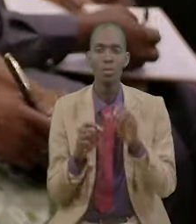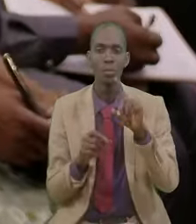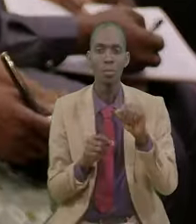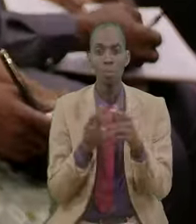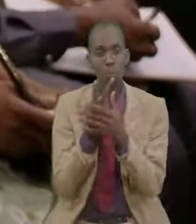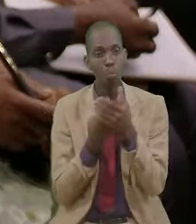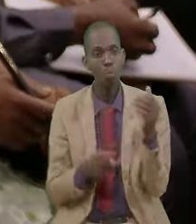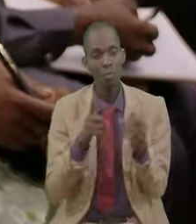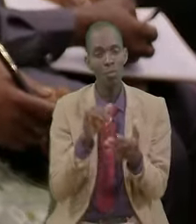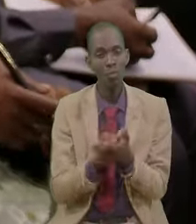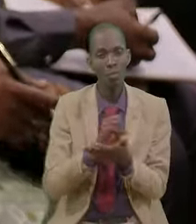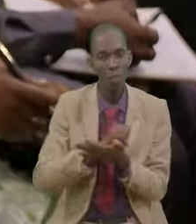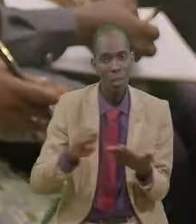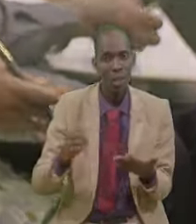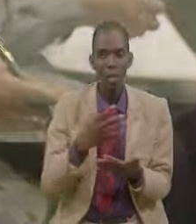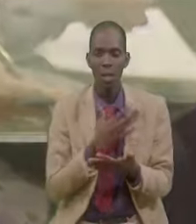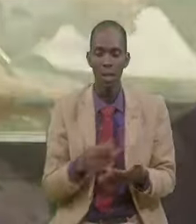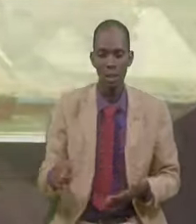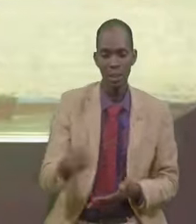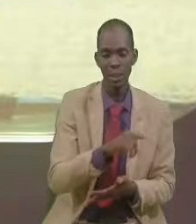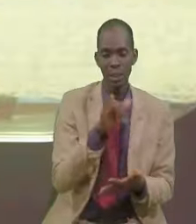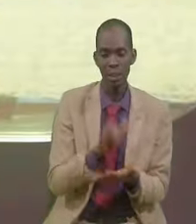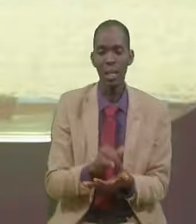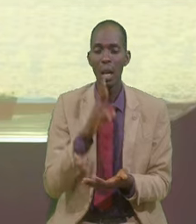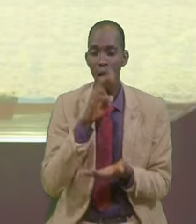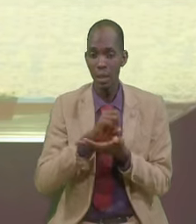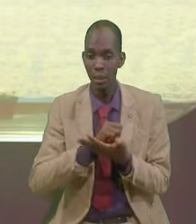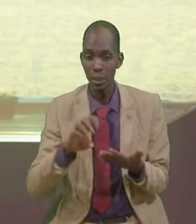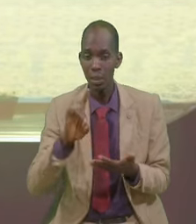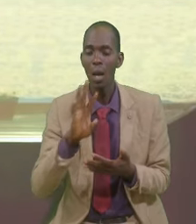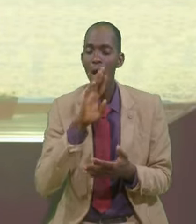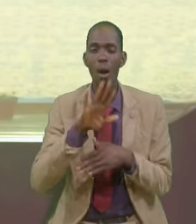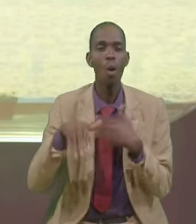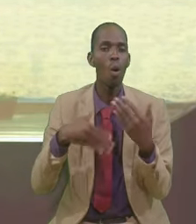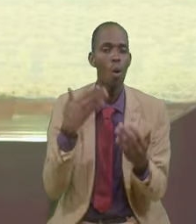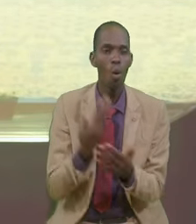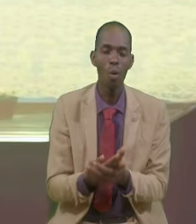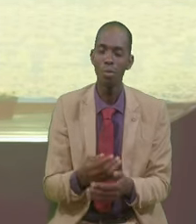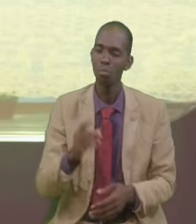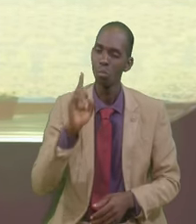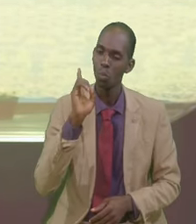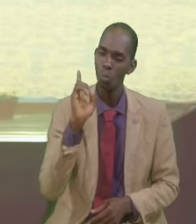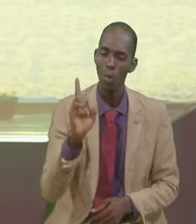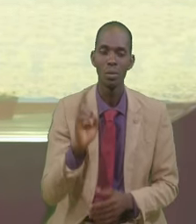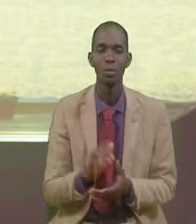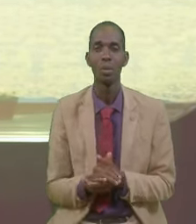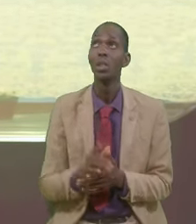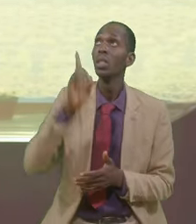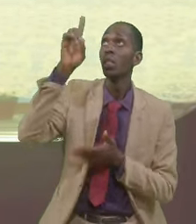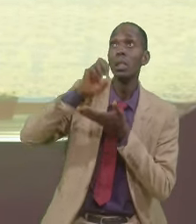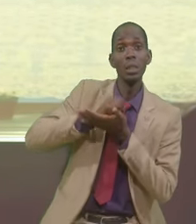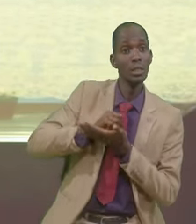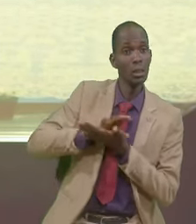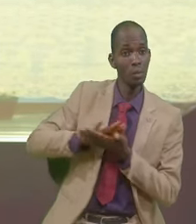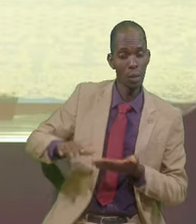that sanctifieth and they who are sanctified are all of one. He sanctifies,